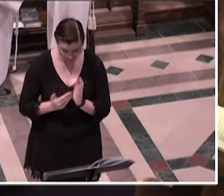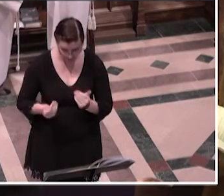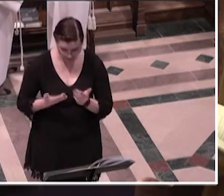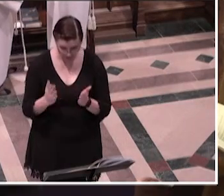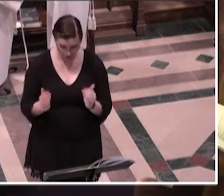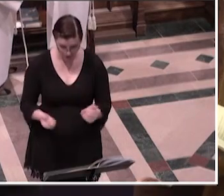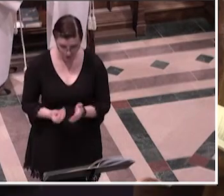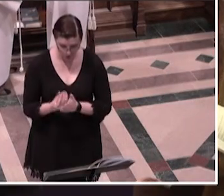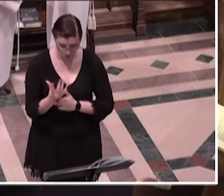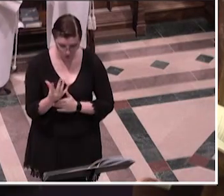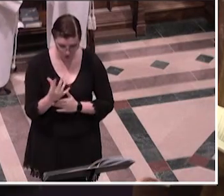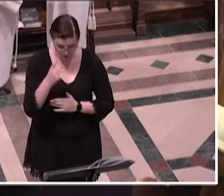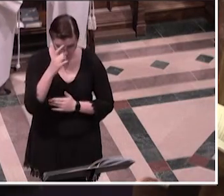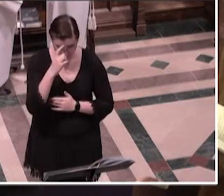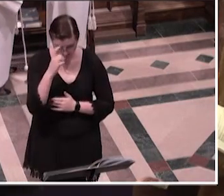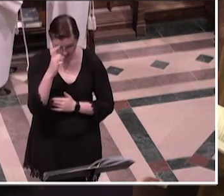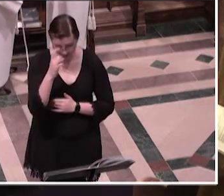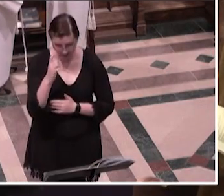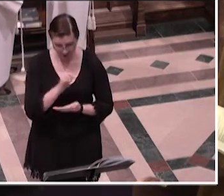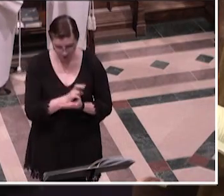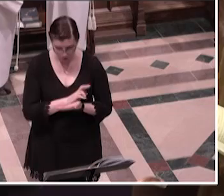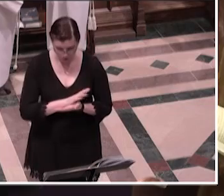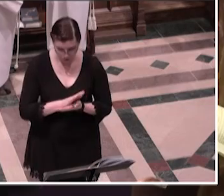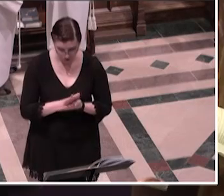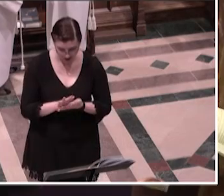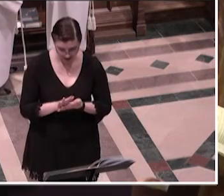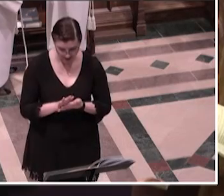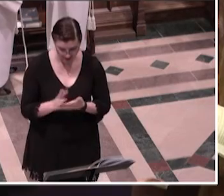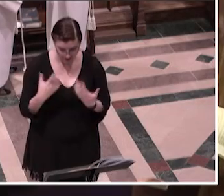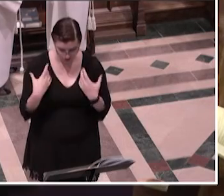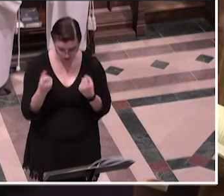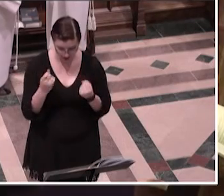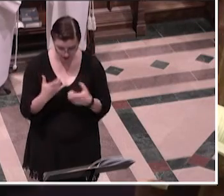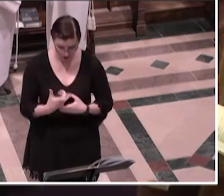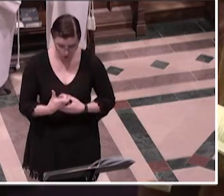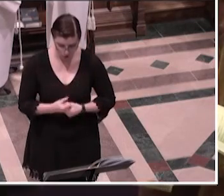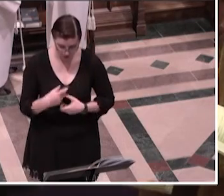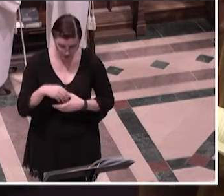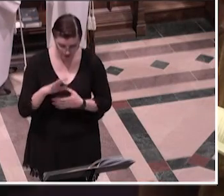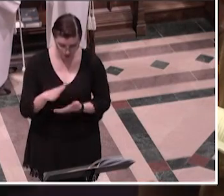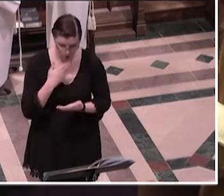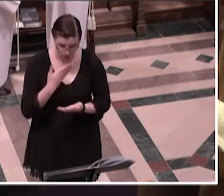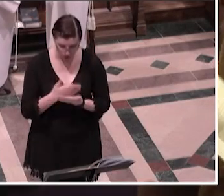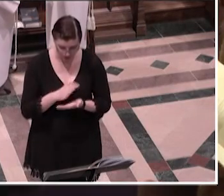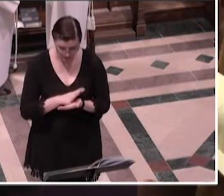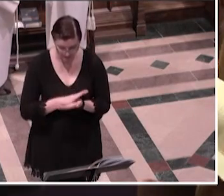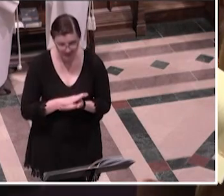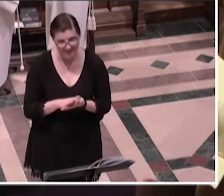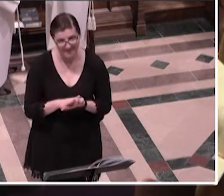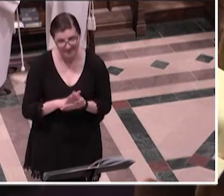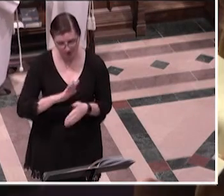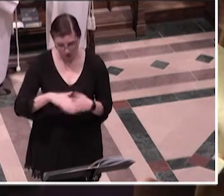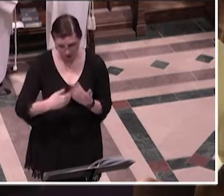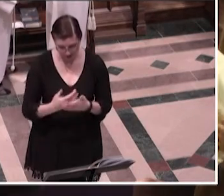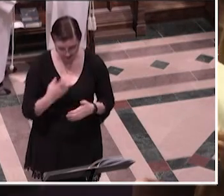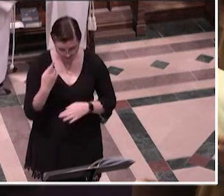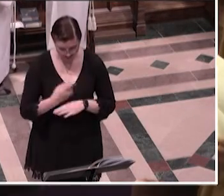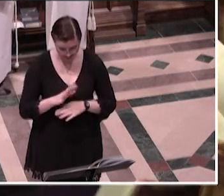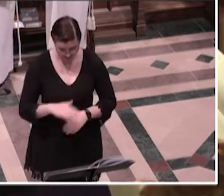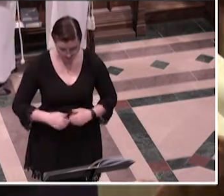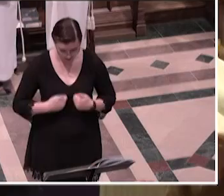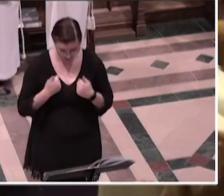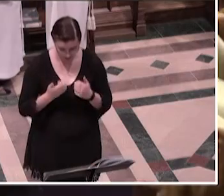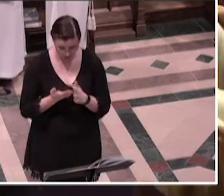grace and strengthen their trust in your goodness all the days of their lives. Through Jesus Christ our